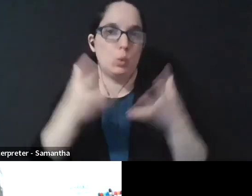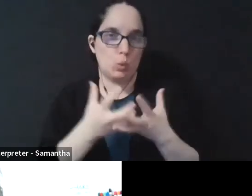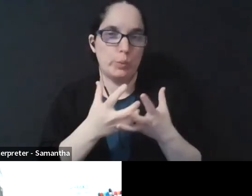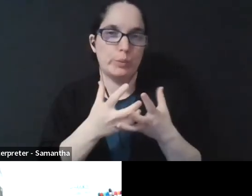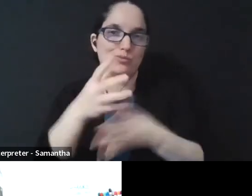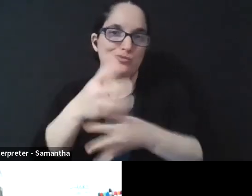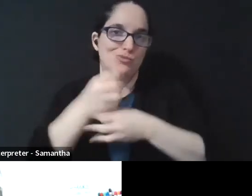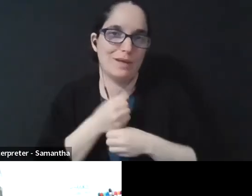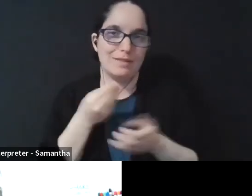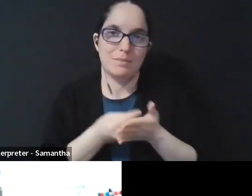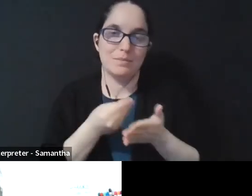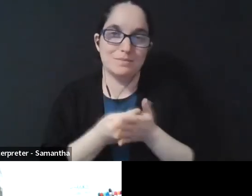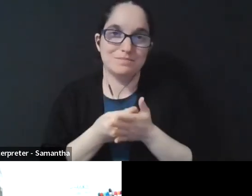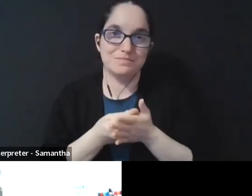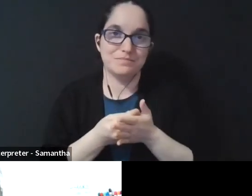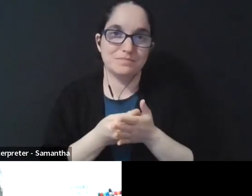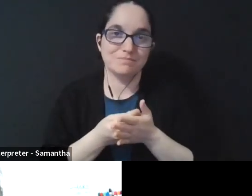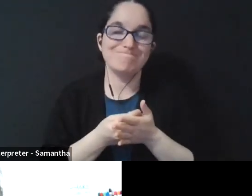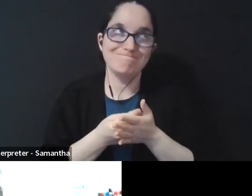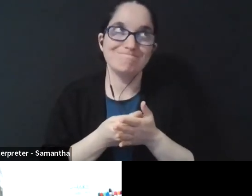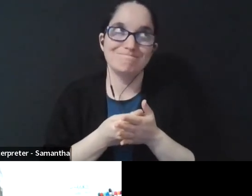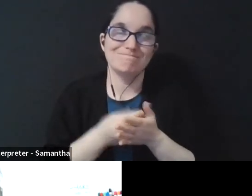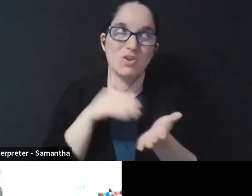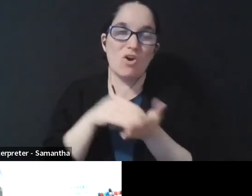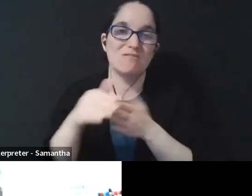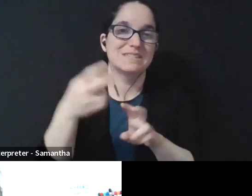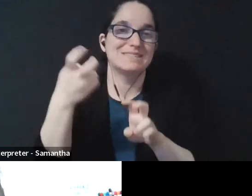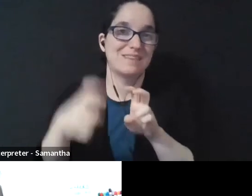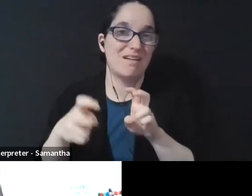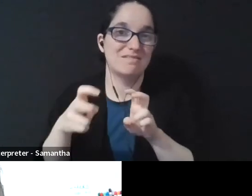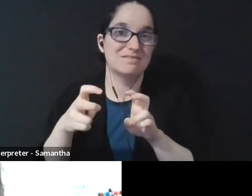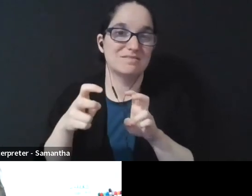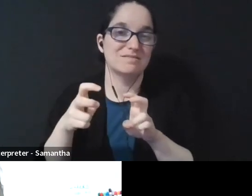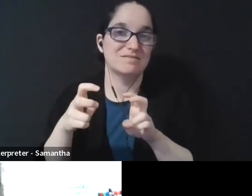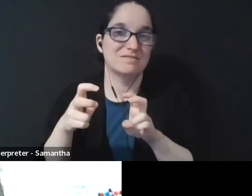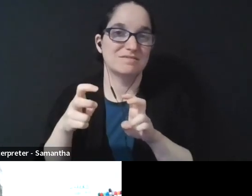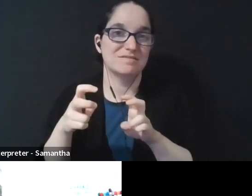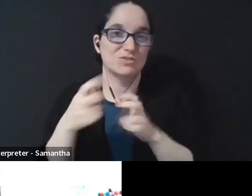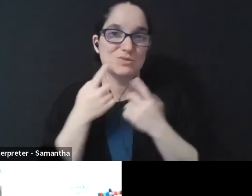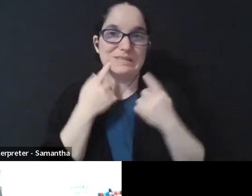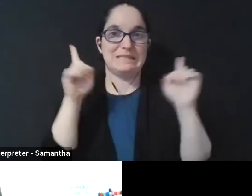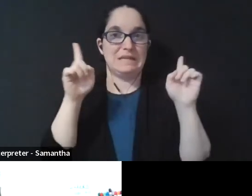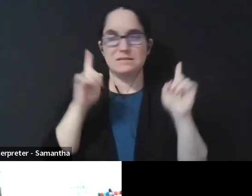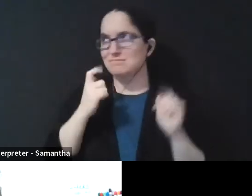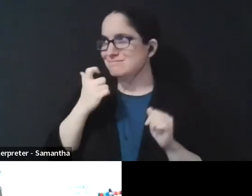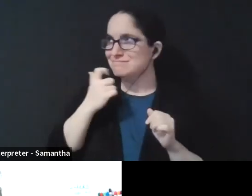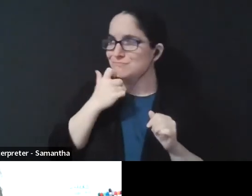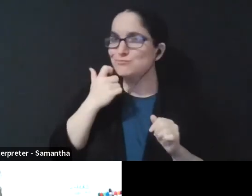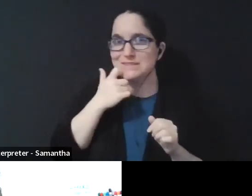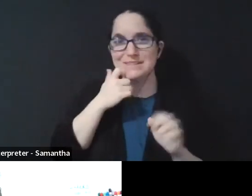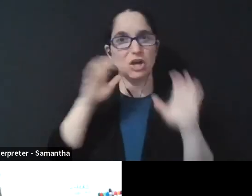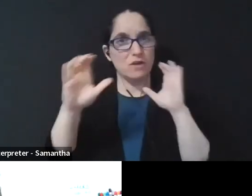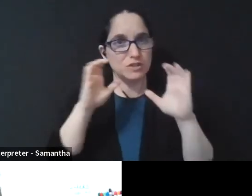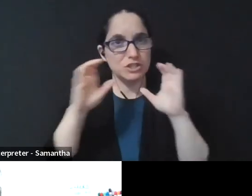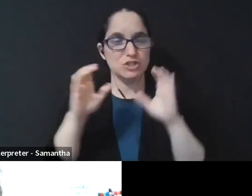And it can be very difficult. So I just had this conversation in a meeting before